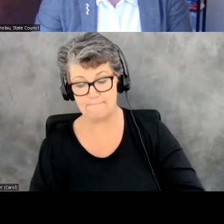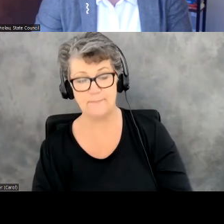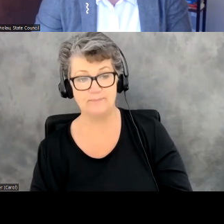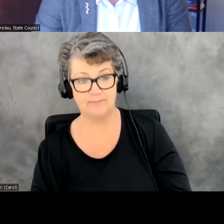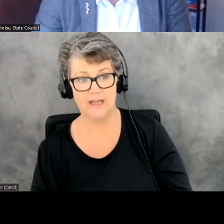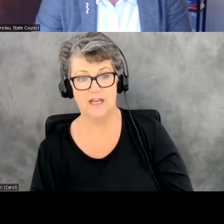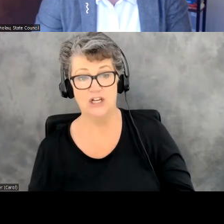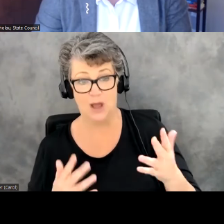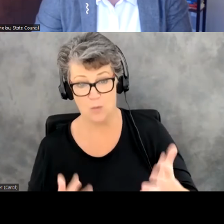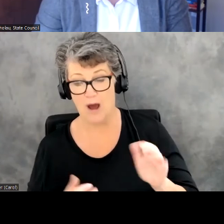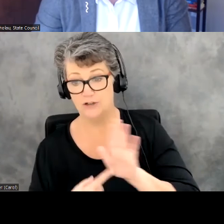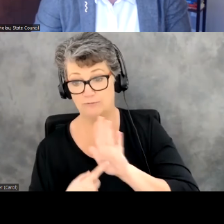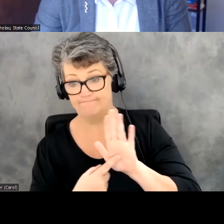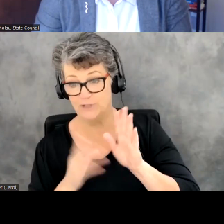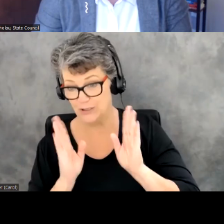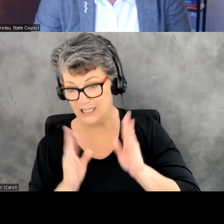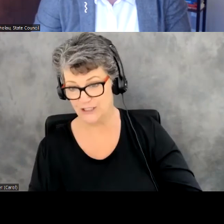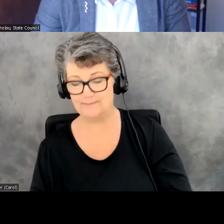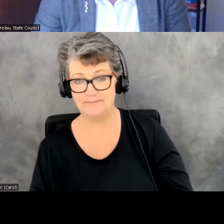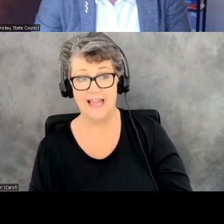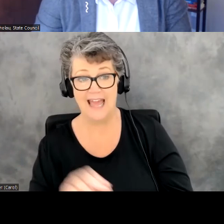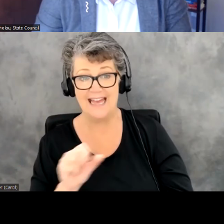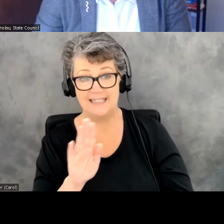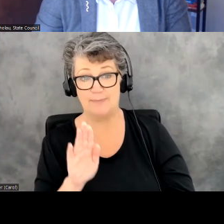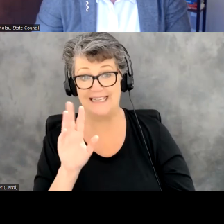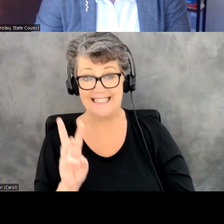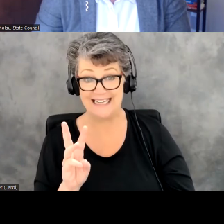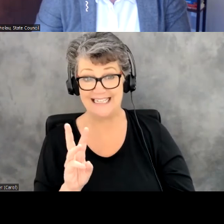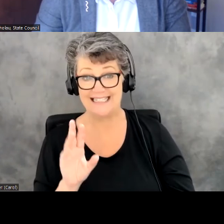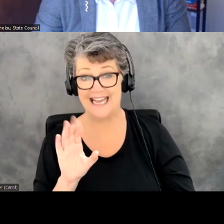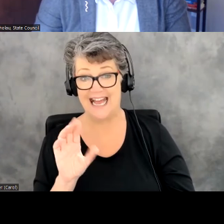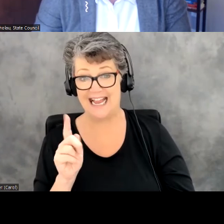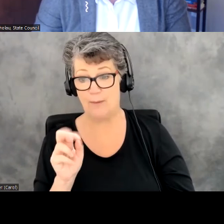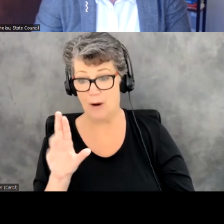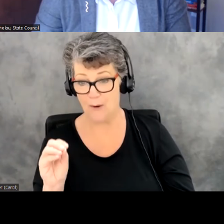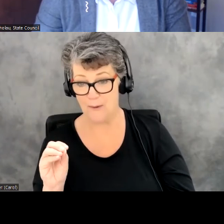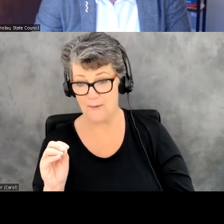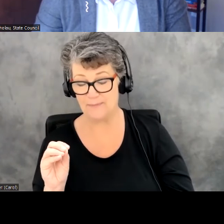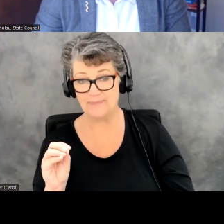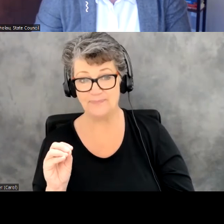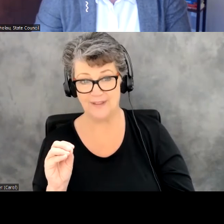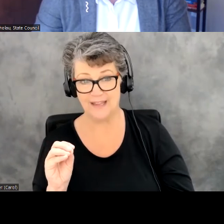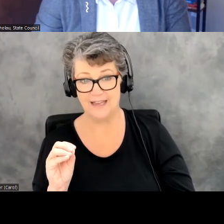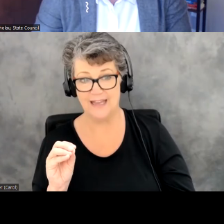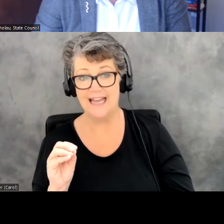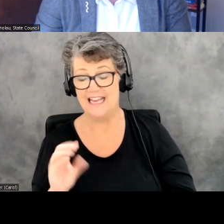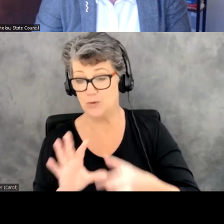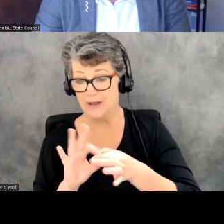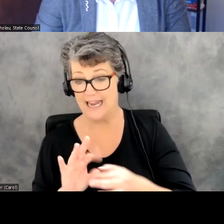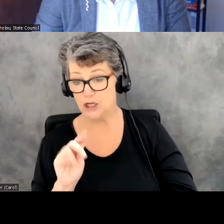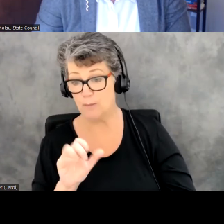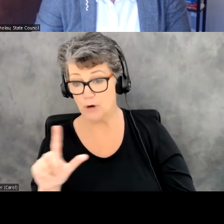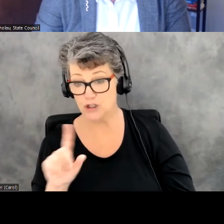I wanted to bring them to your attention. SB 6 by Senator Caballero is related to commercial